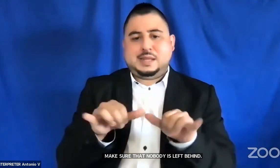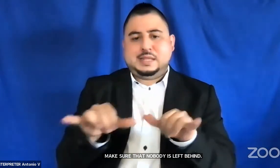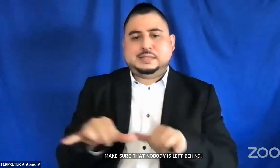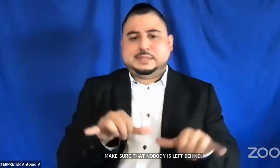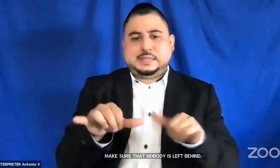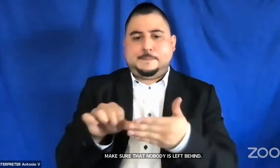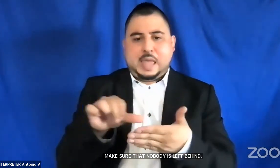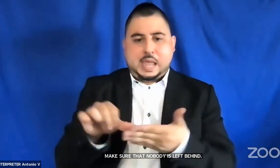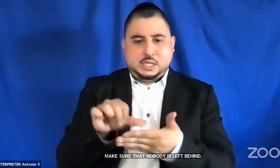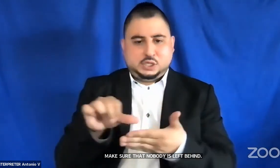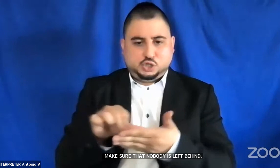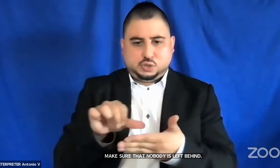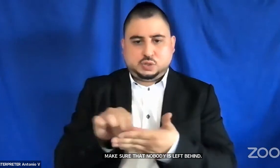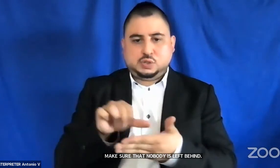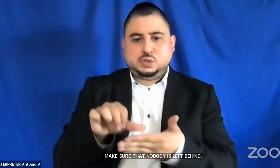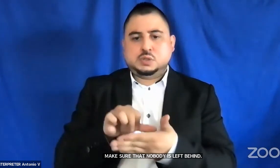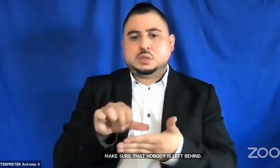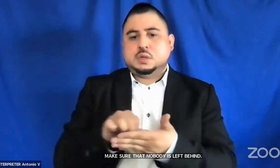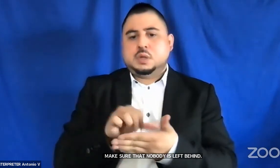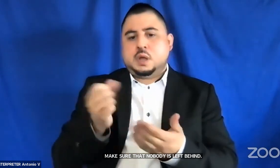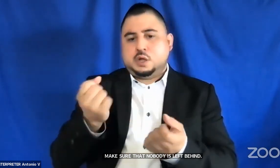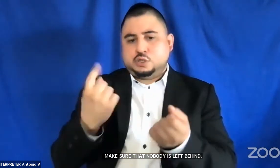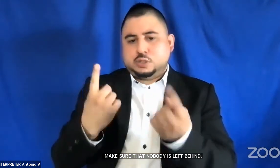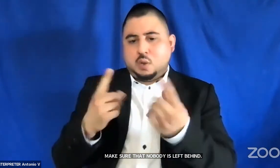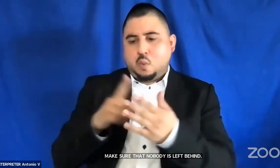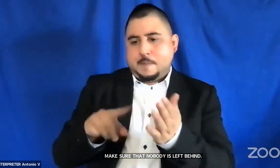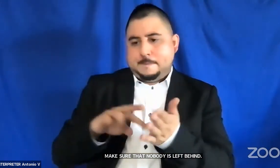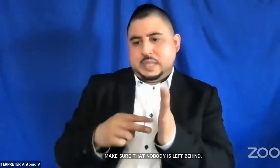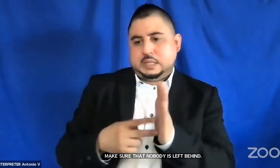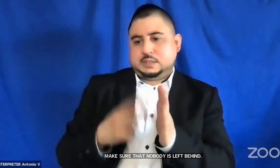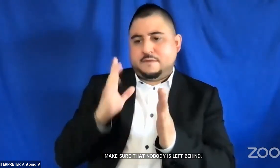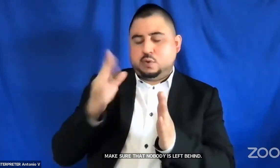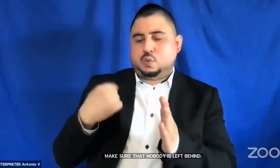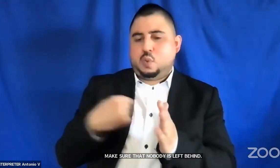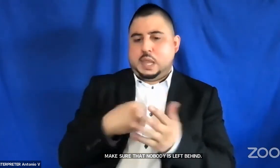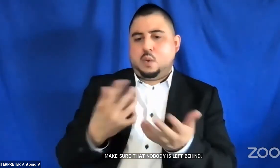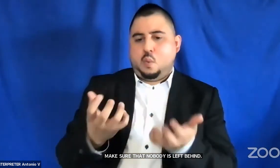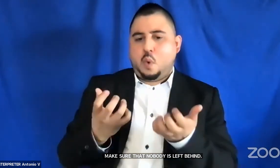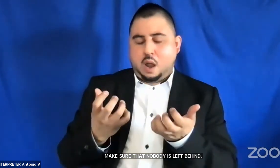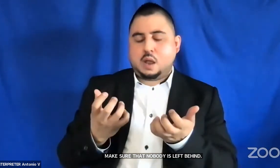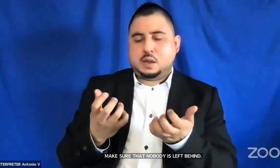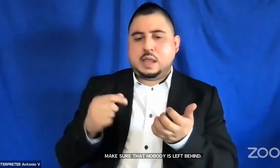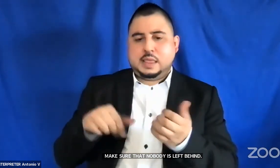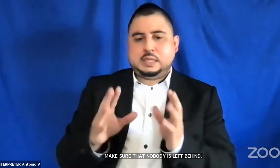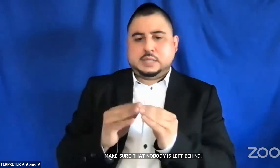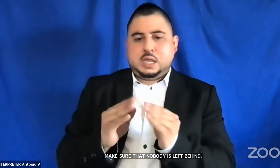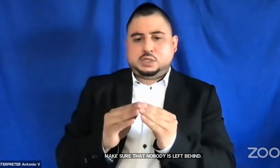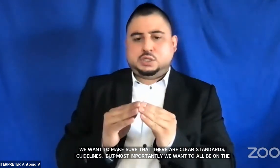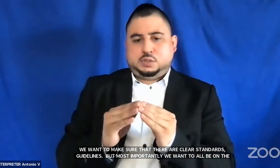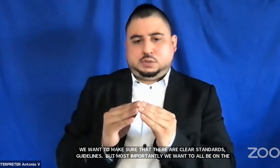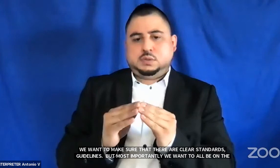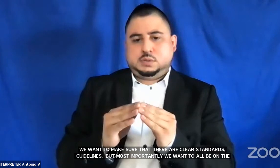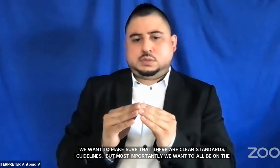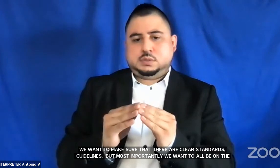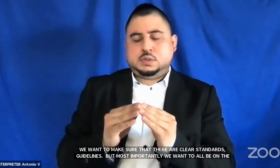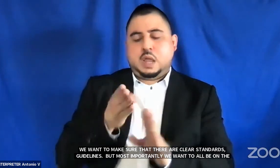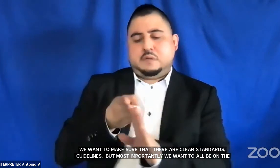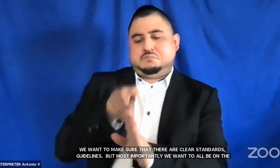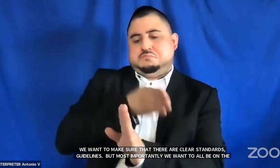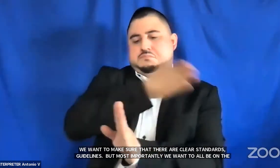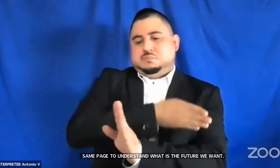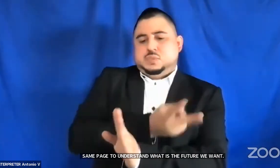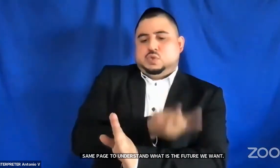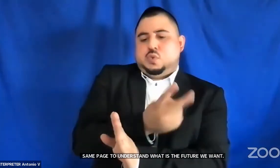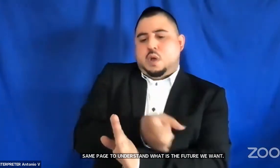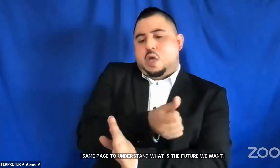page of understanding what is the future we want. This session follows two earlier ones